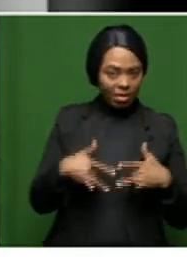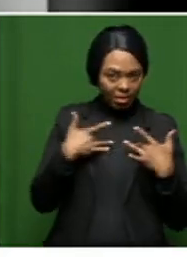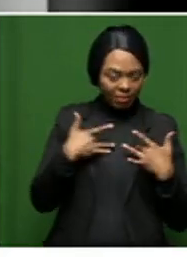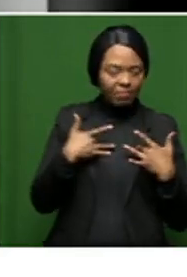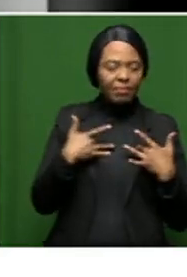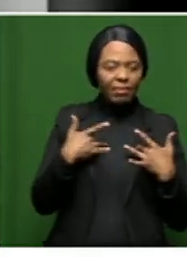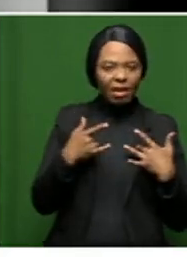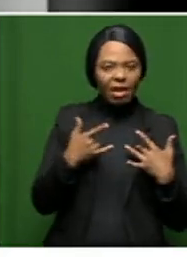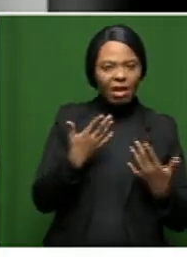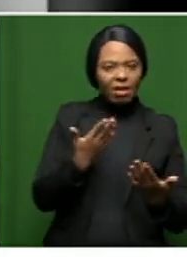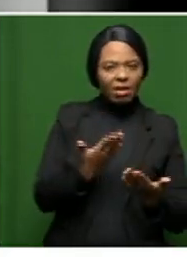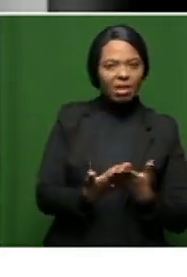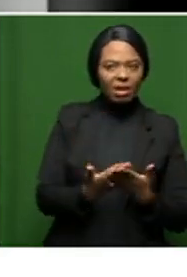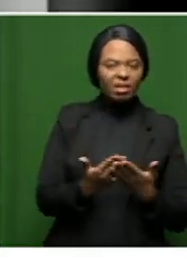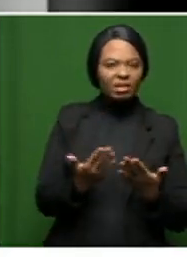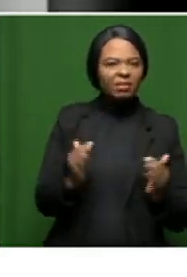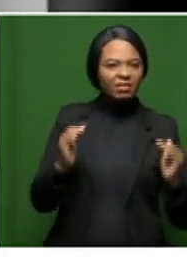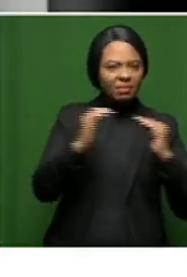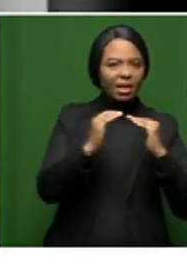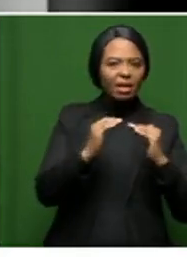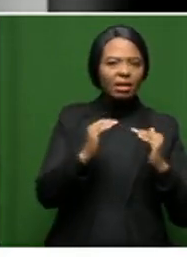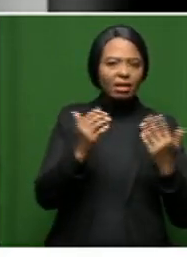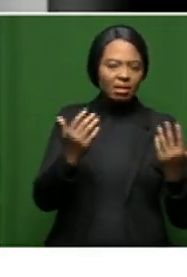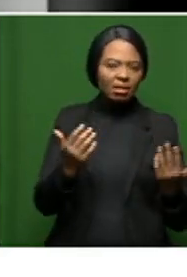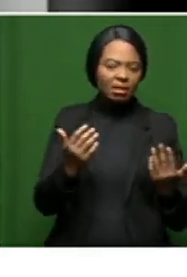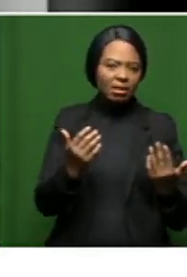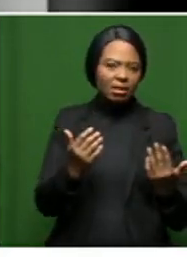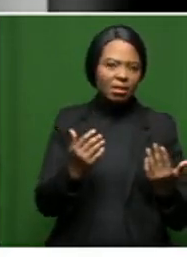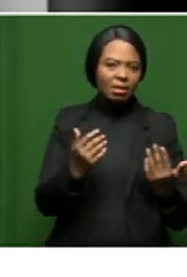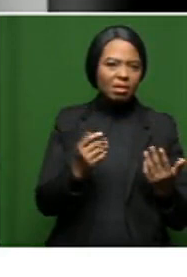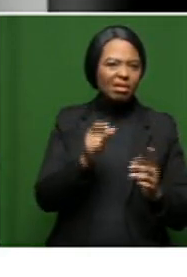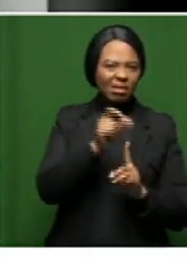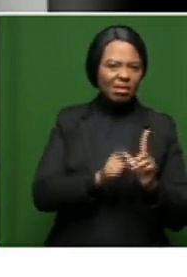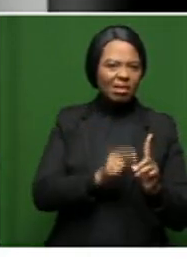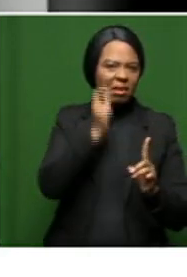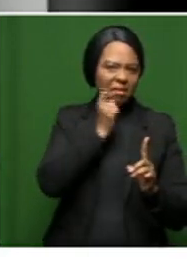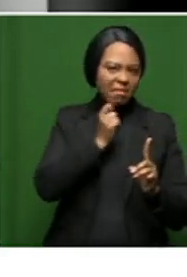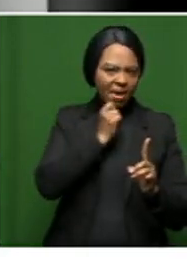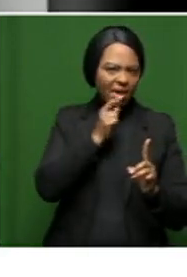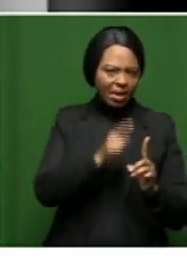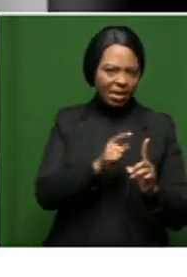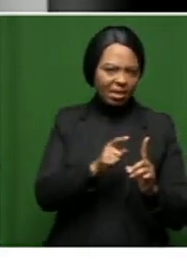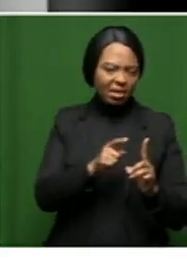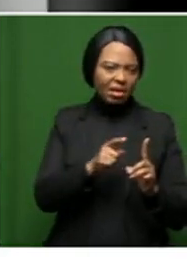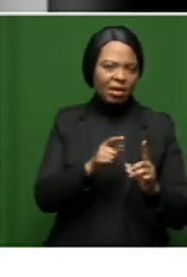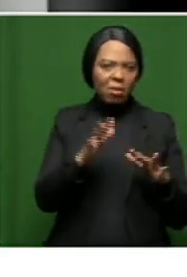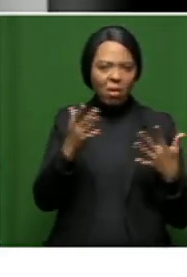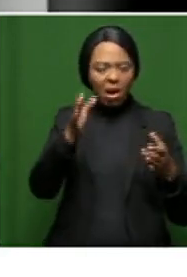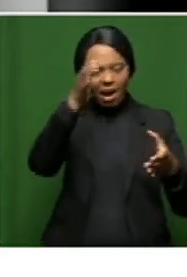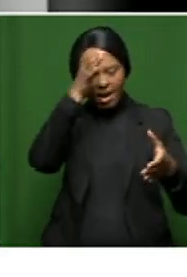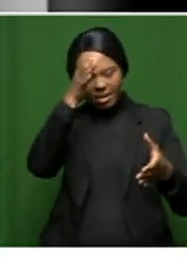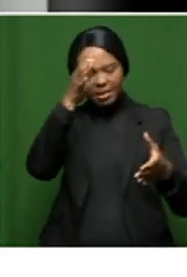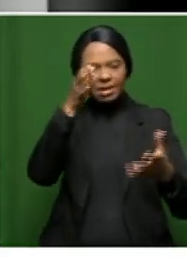absolutely fair. I mean, he's a monster of a man in the public space or in the academic space or whatever,